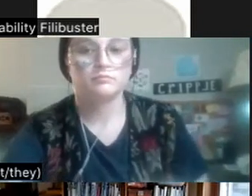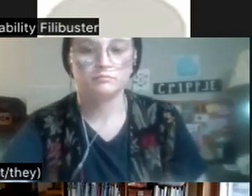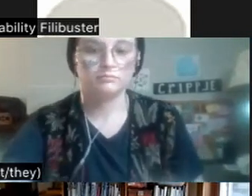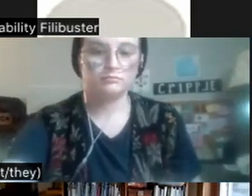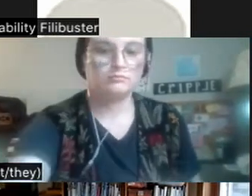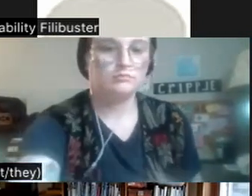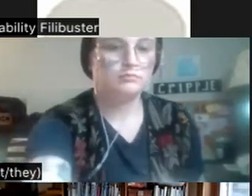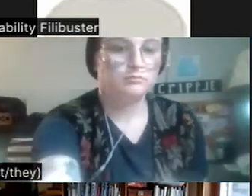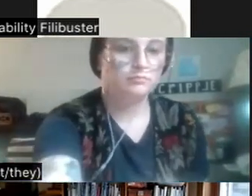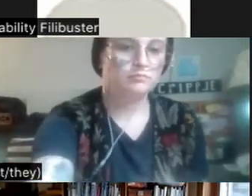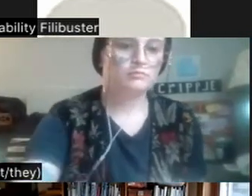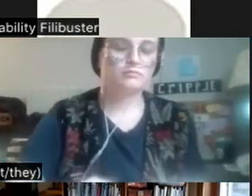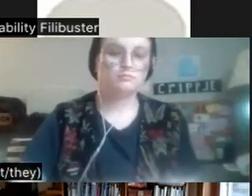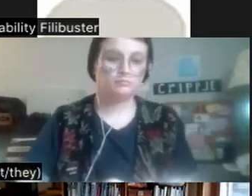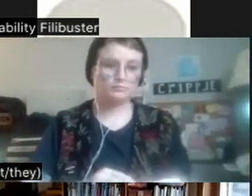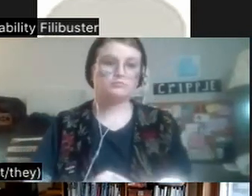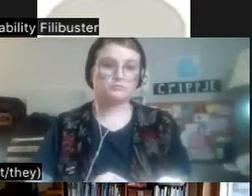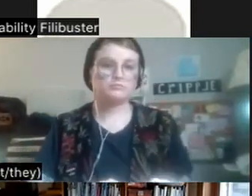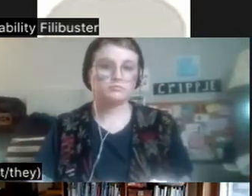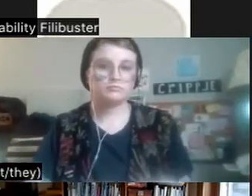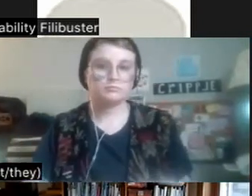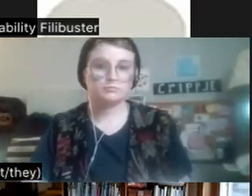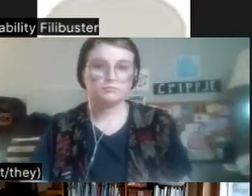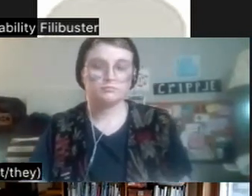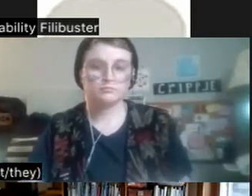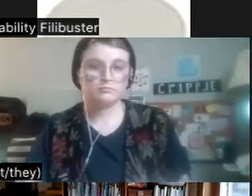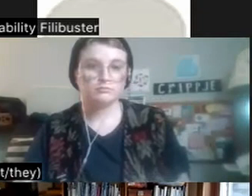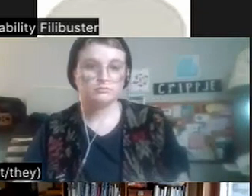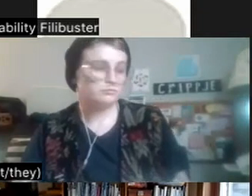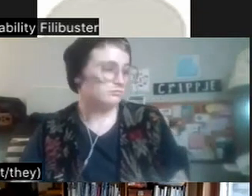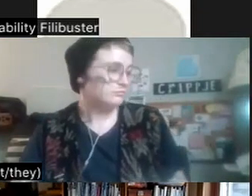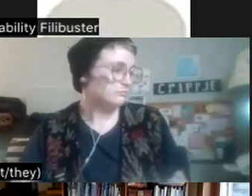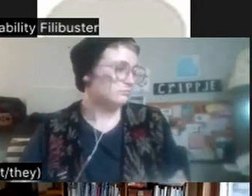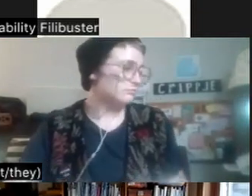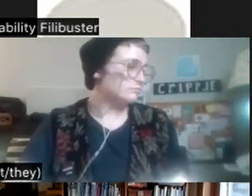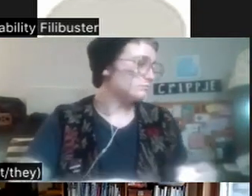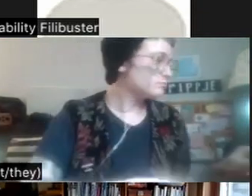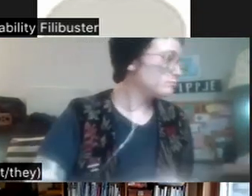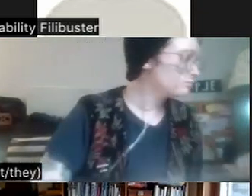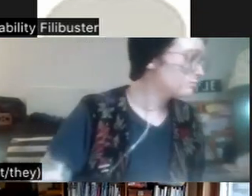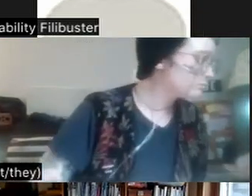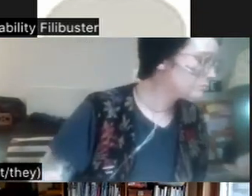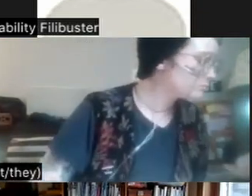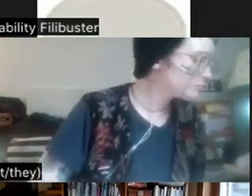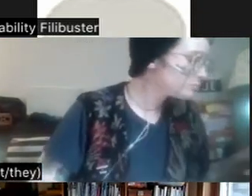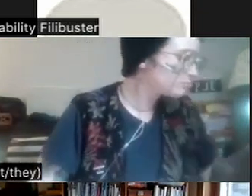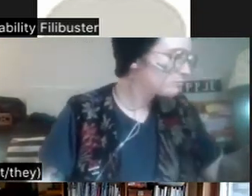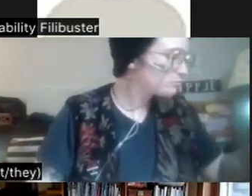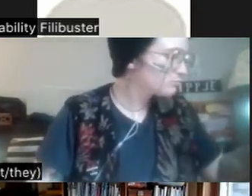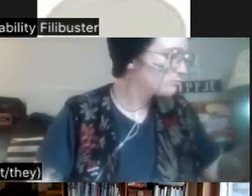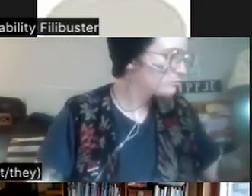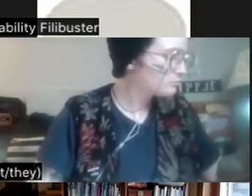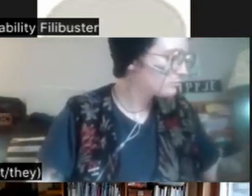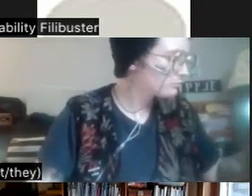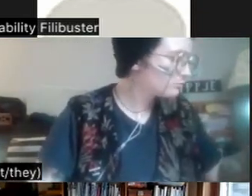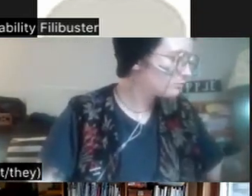If y'all will give me one moment. No problem. It's a Zoom thing. It's not a me thing,